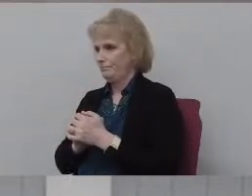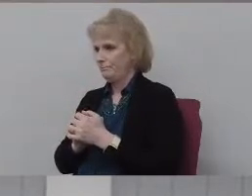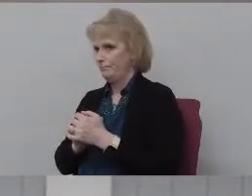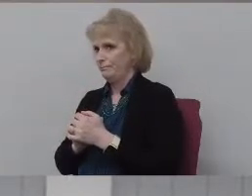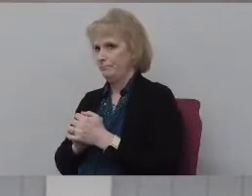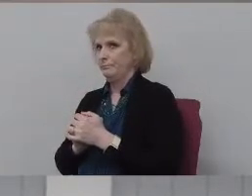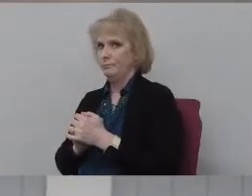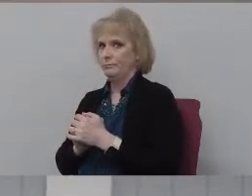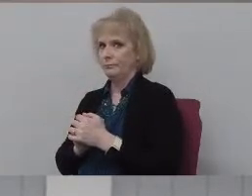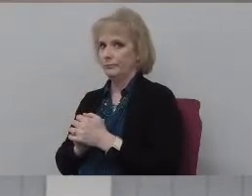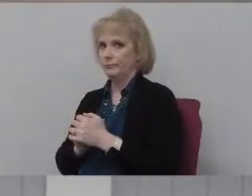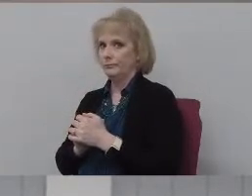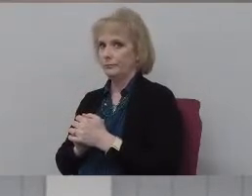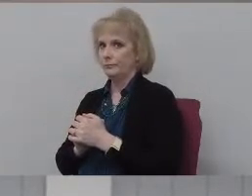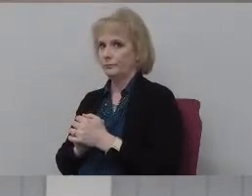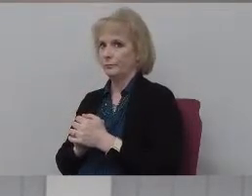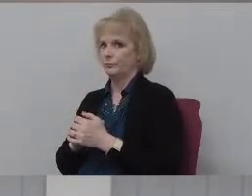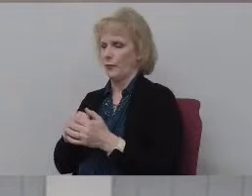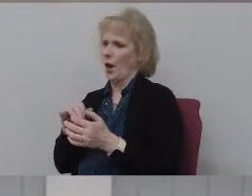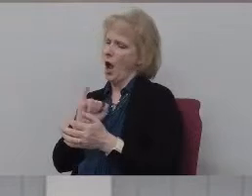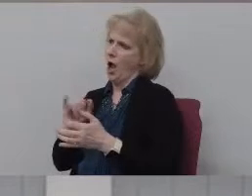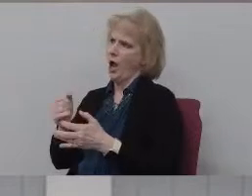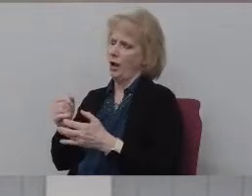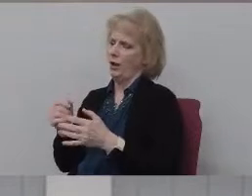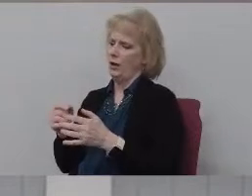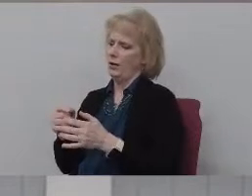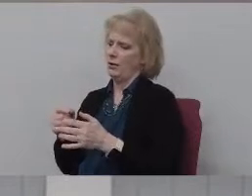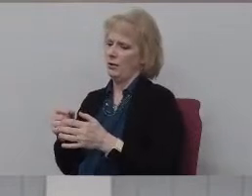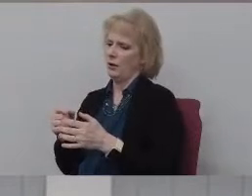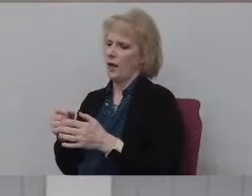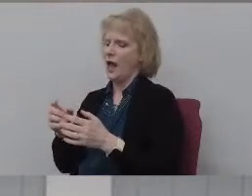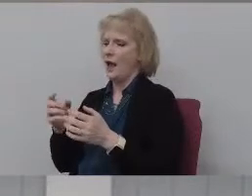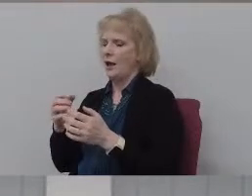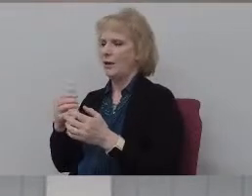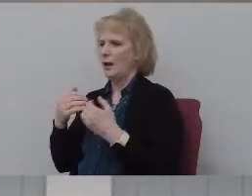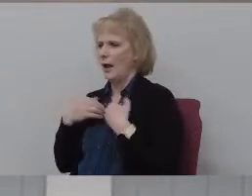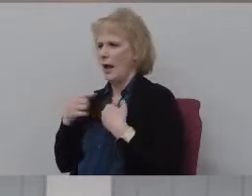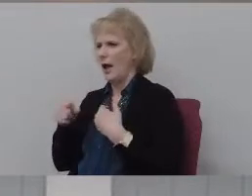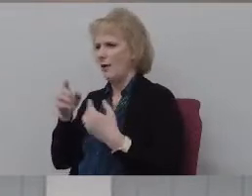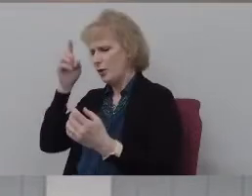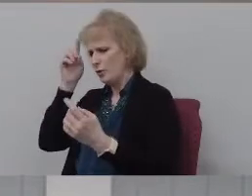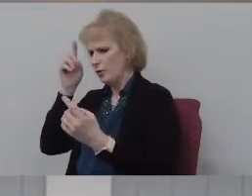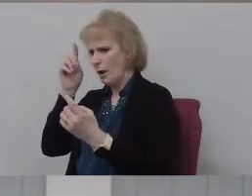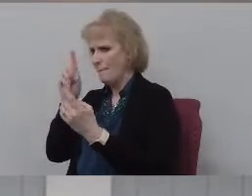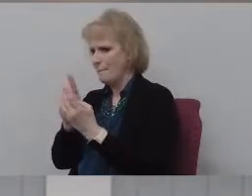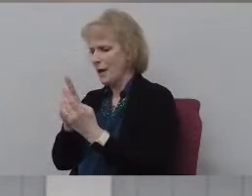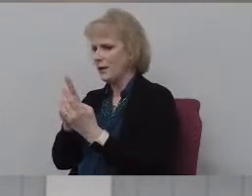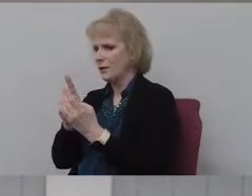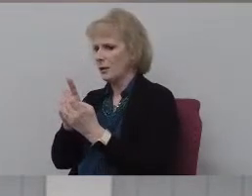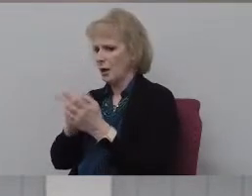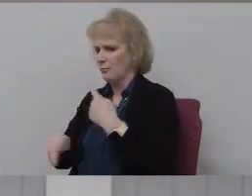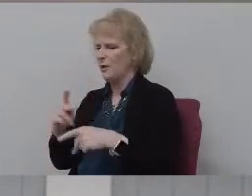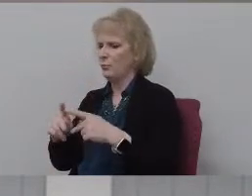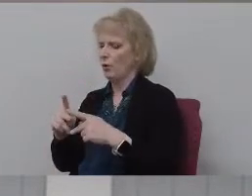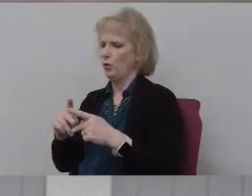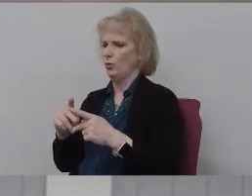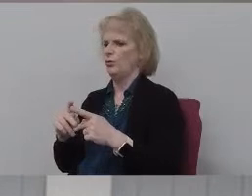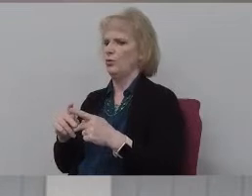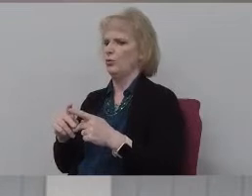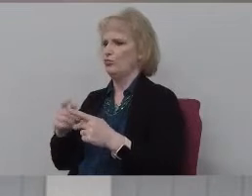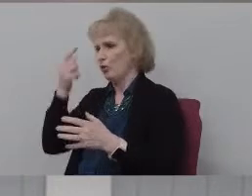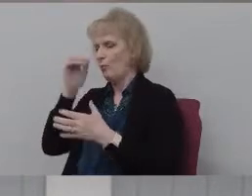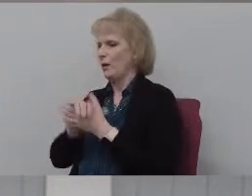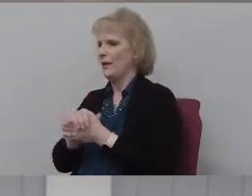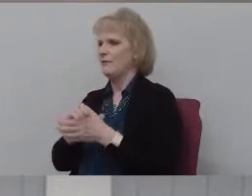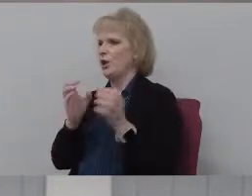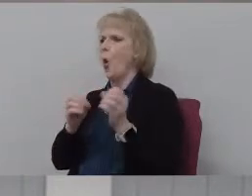religion. I believe in God. I just don't believe in organized religion. Most, those people like to say, well, the church